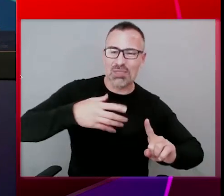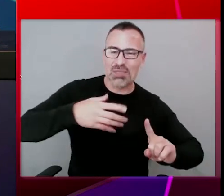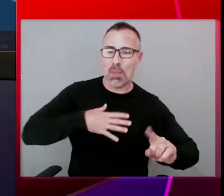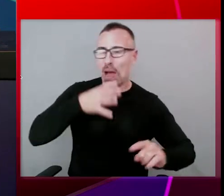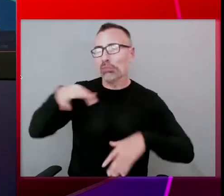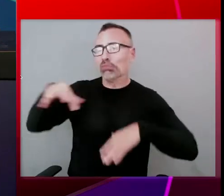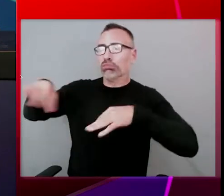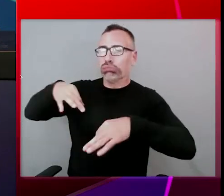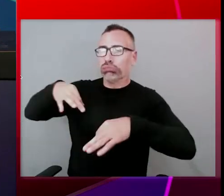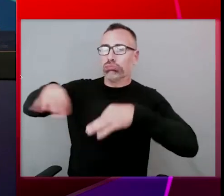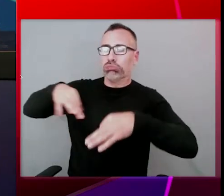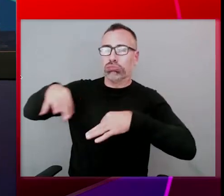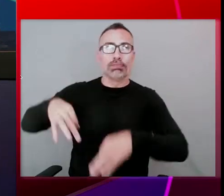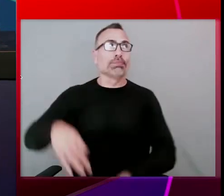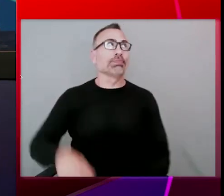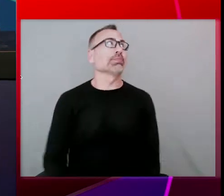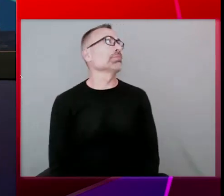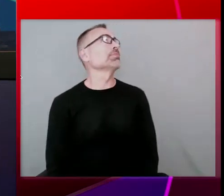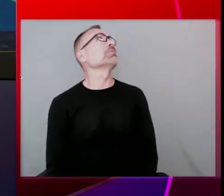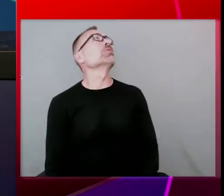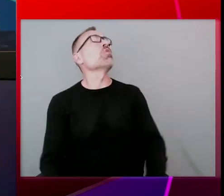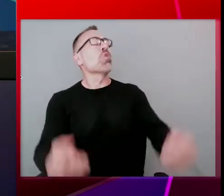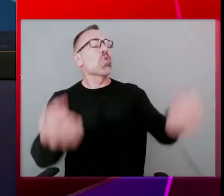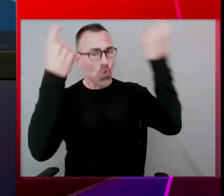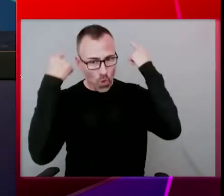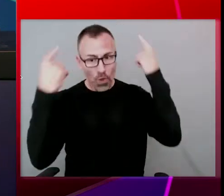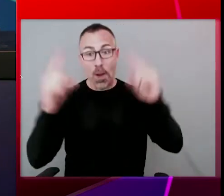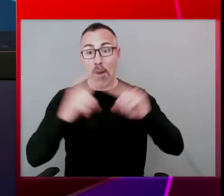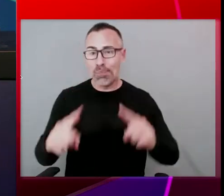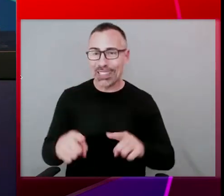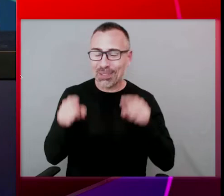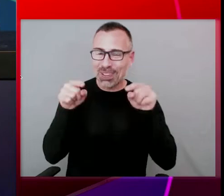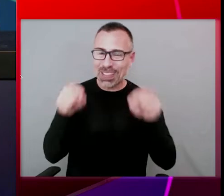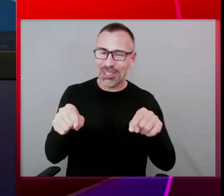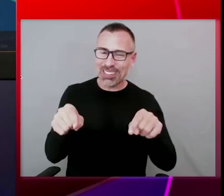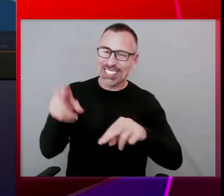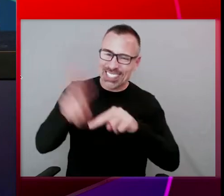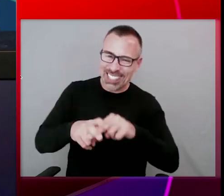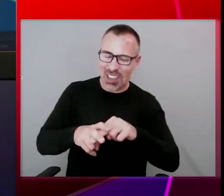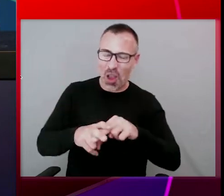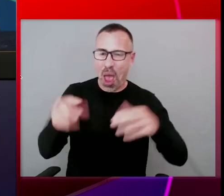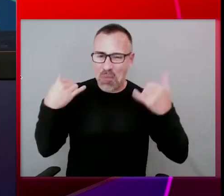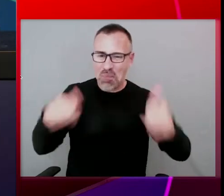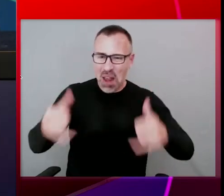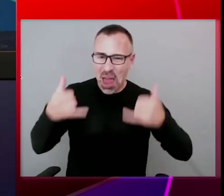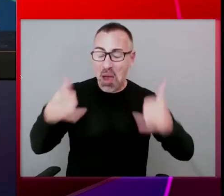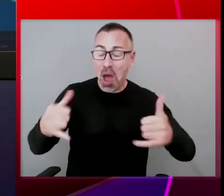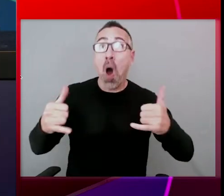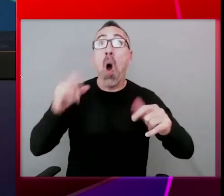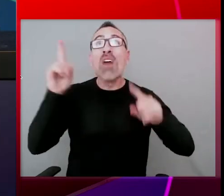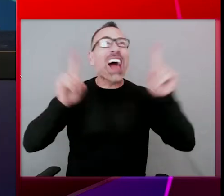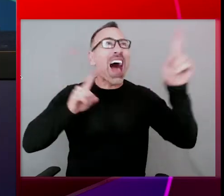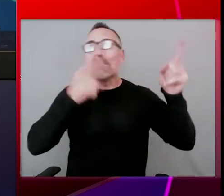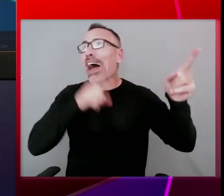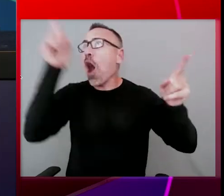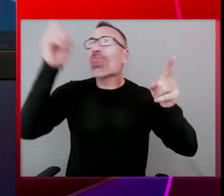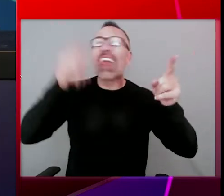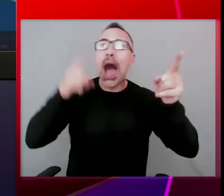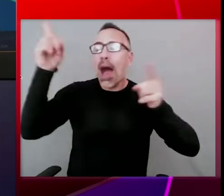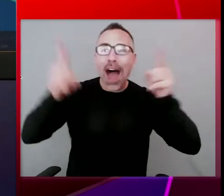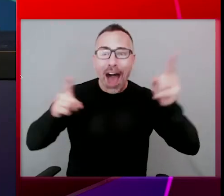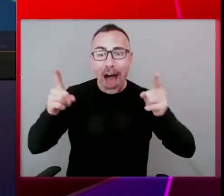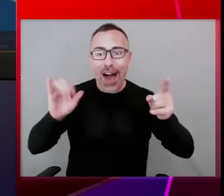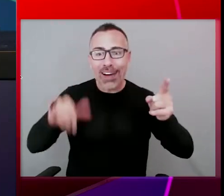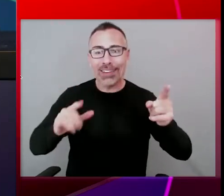actually, can be quite tricky, right? But being able to just sit there and play with it, go, oh, this happened, and then this did this, and that's just great, a great educational